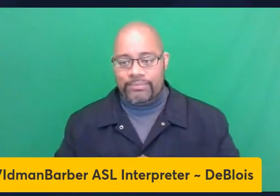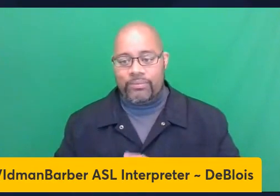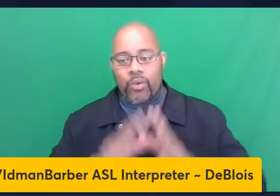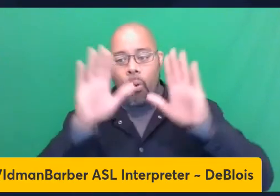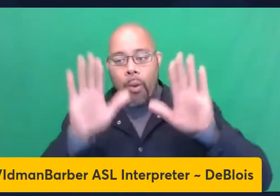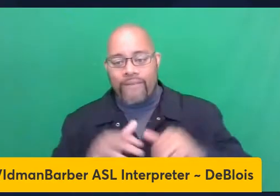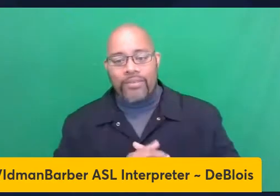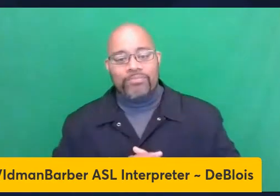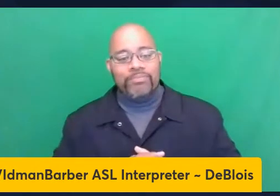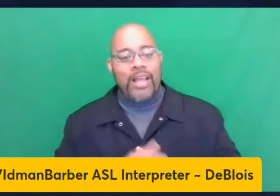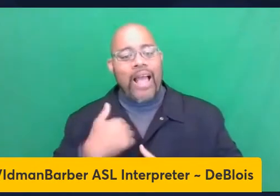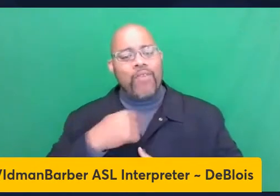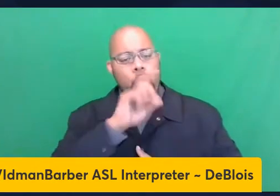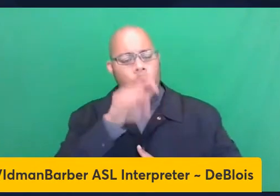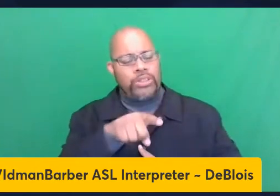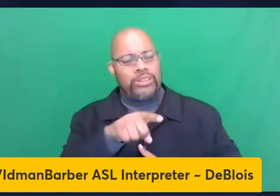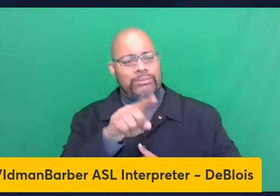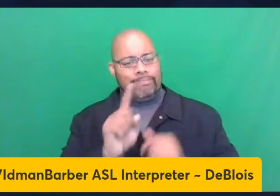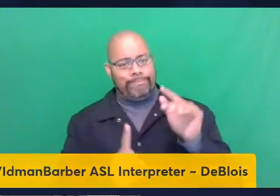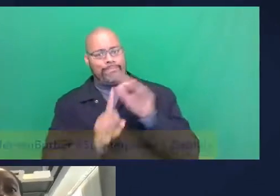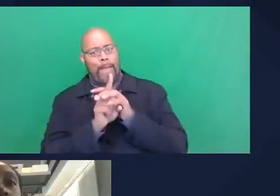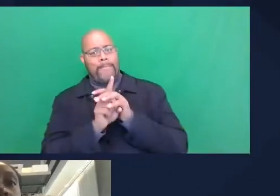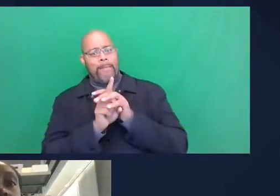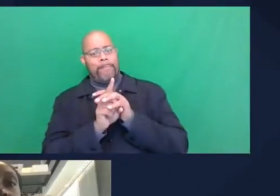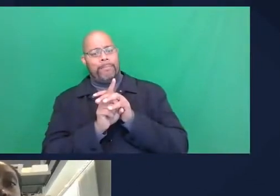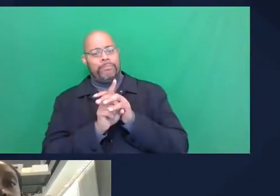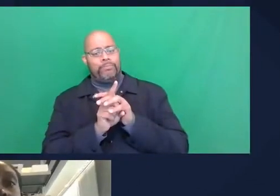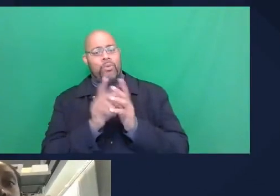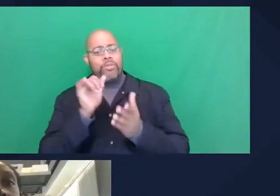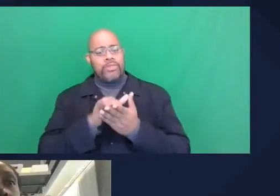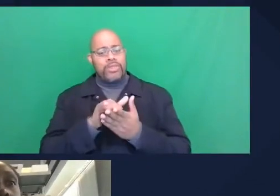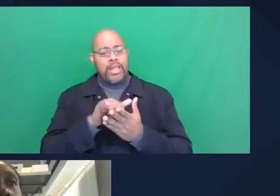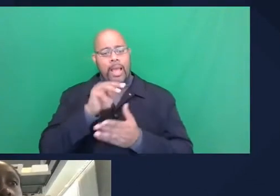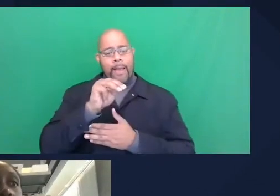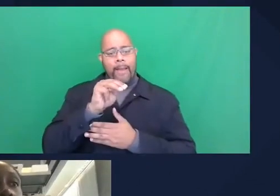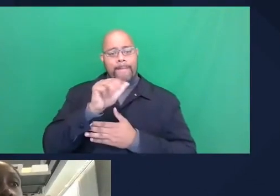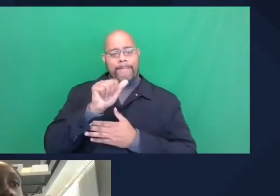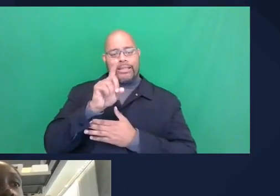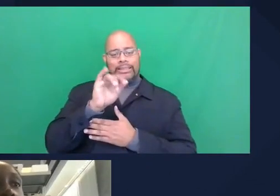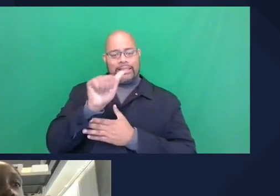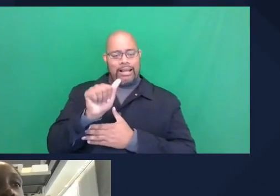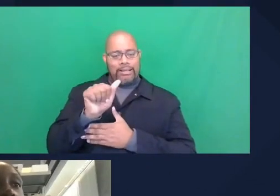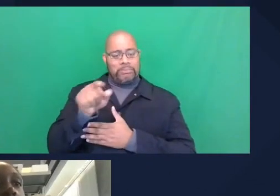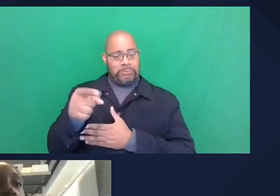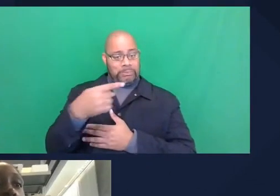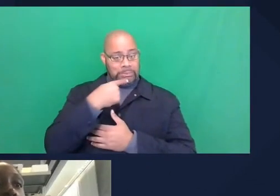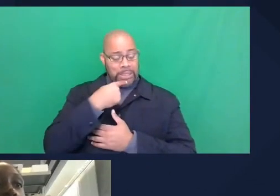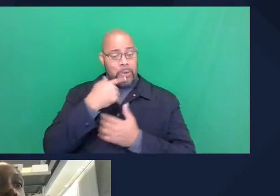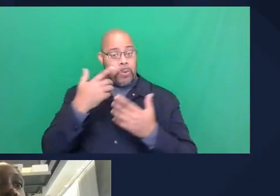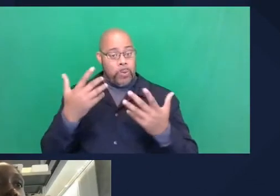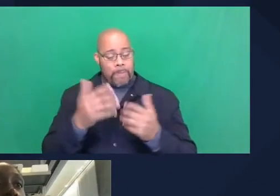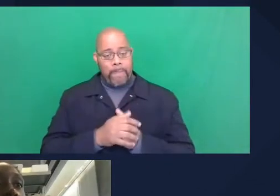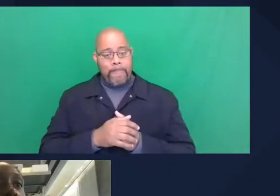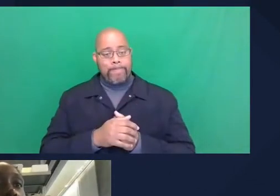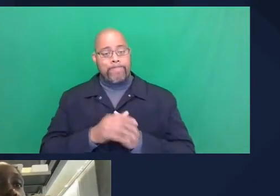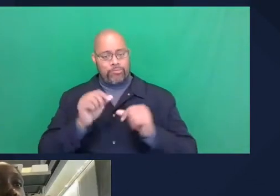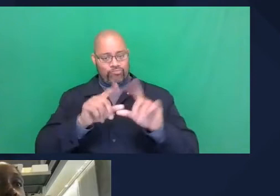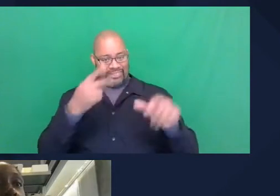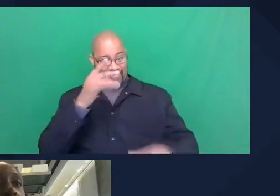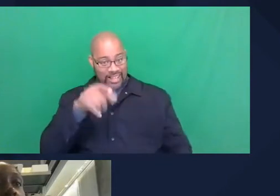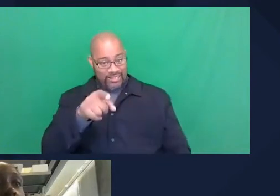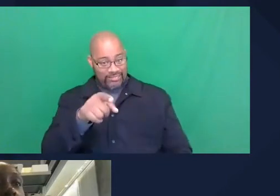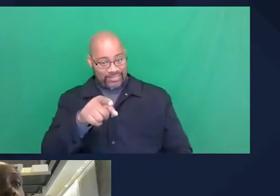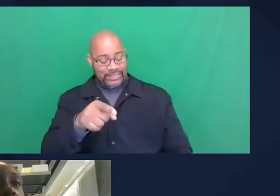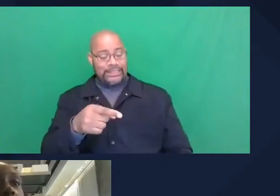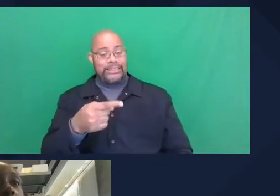Wonderful. And we do have a questions popped up. So this is from Medina. And it's on the screen. Do you see it?